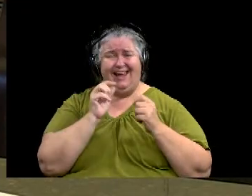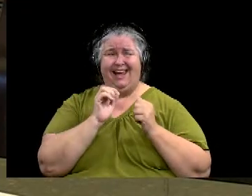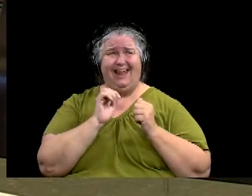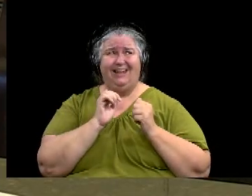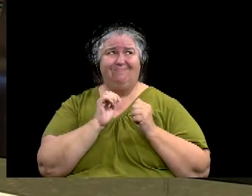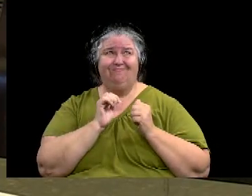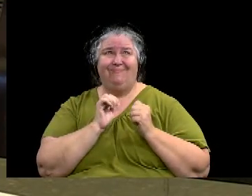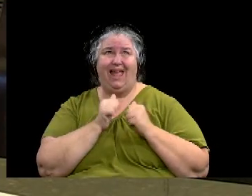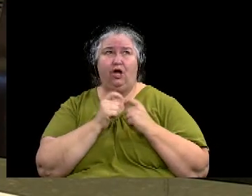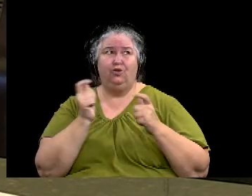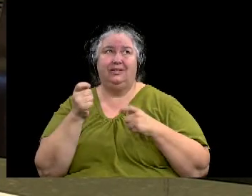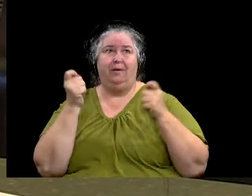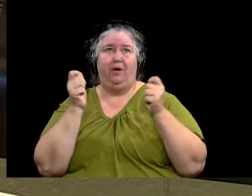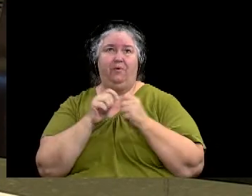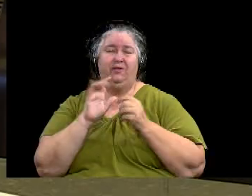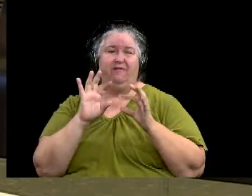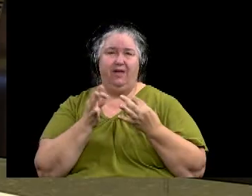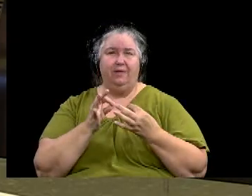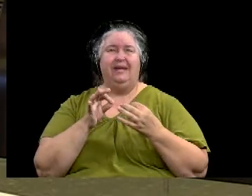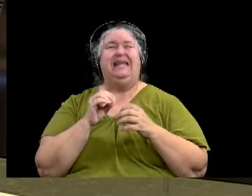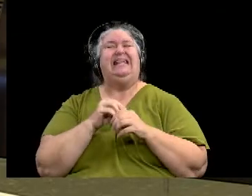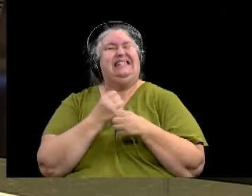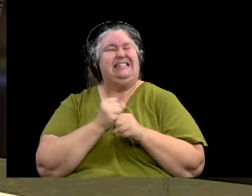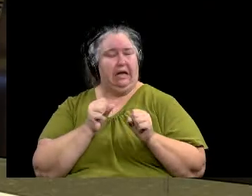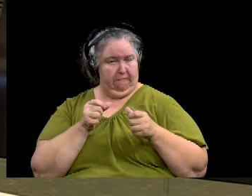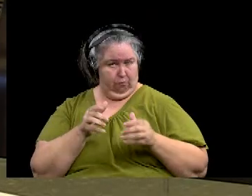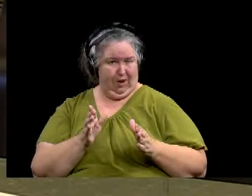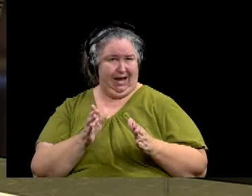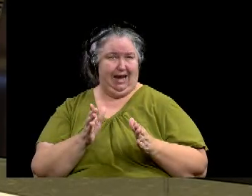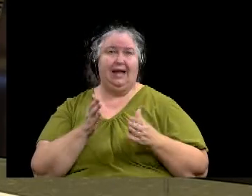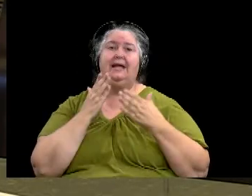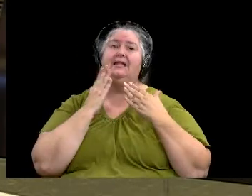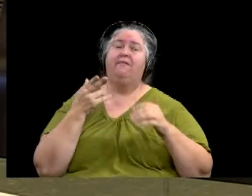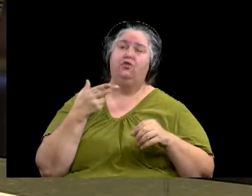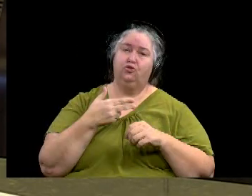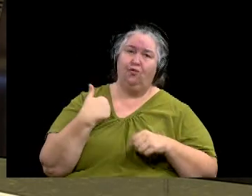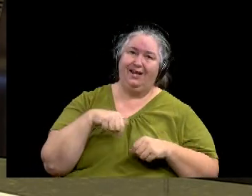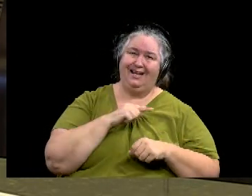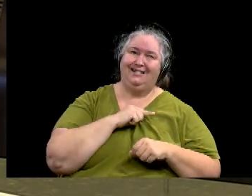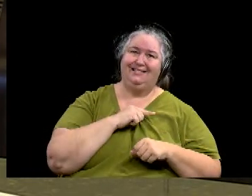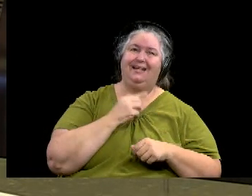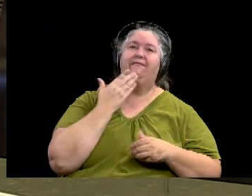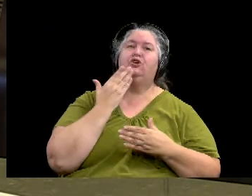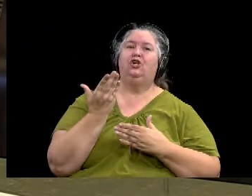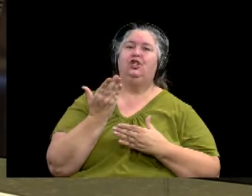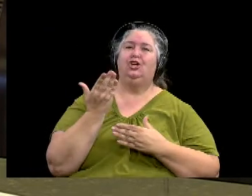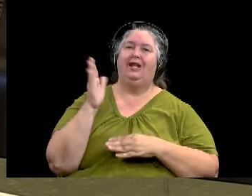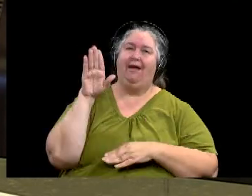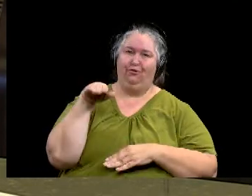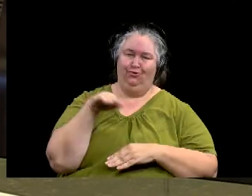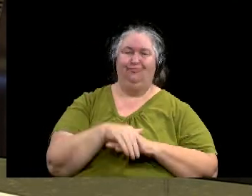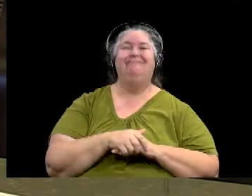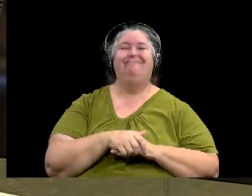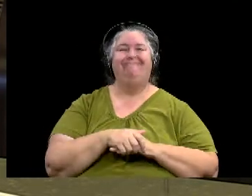way. And thank you for joining us. Have a good afternoon. All right, we're clear.